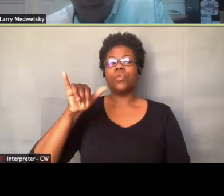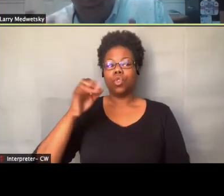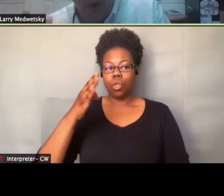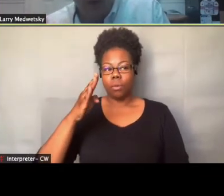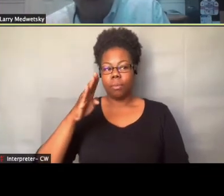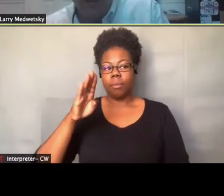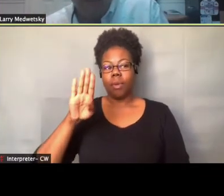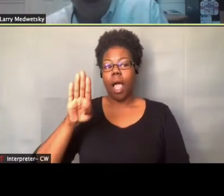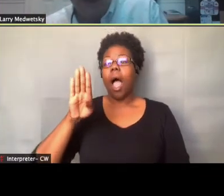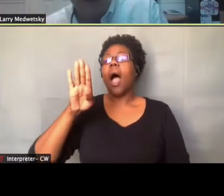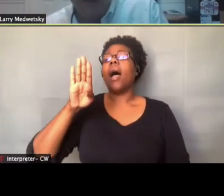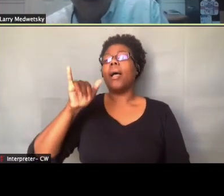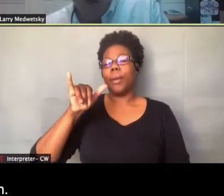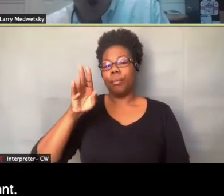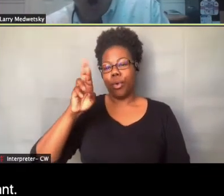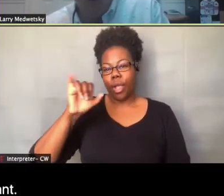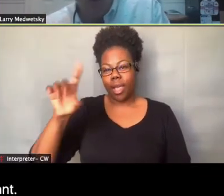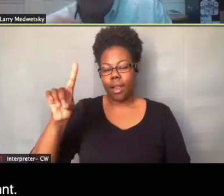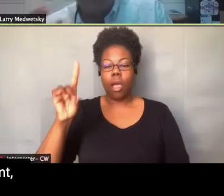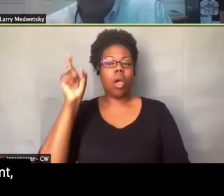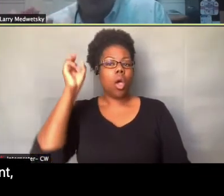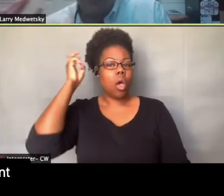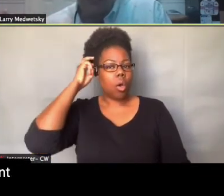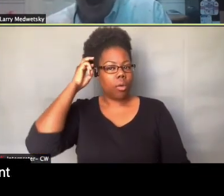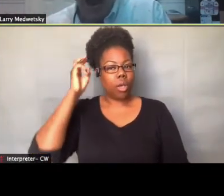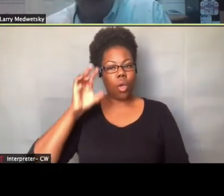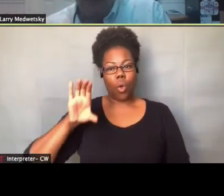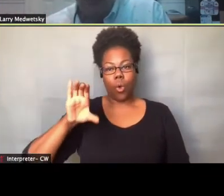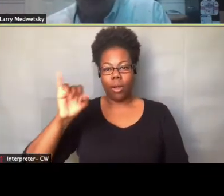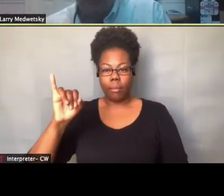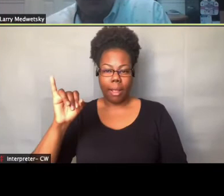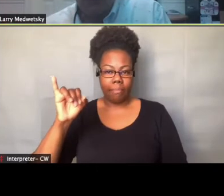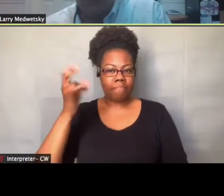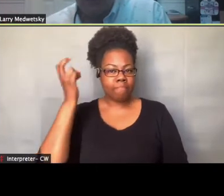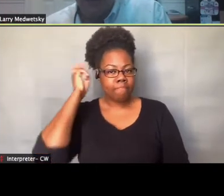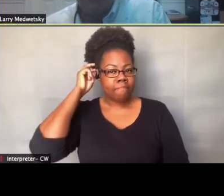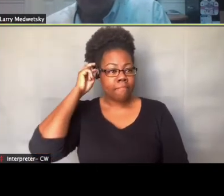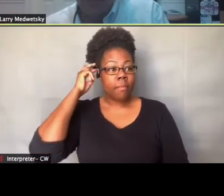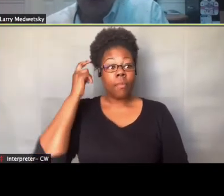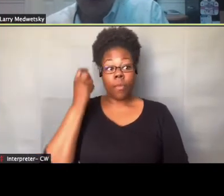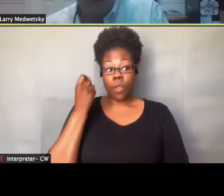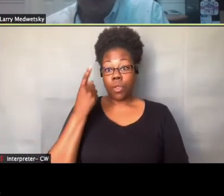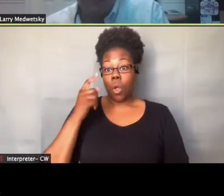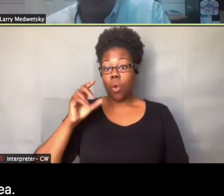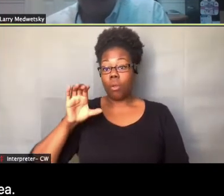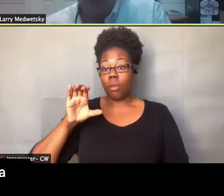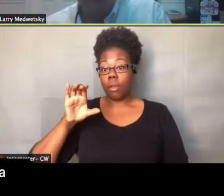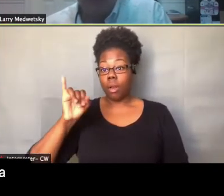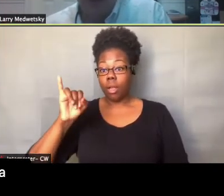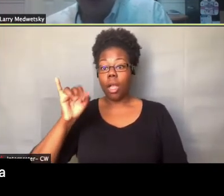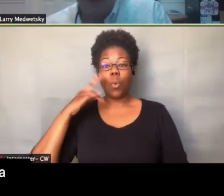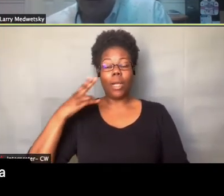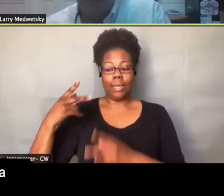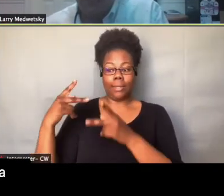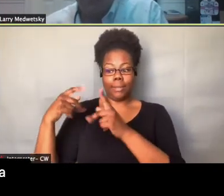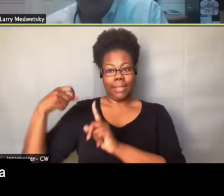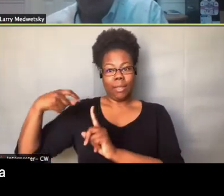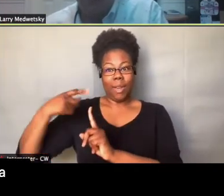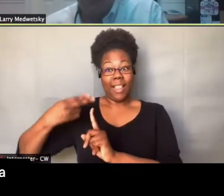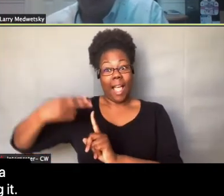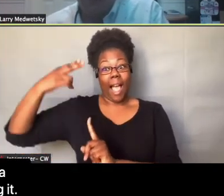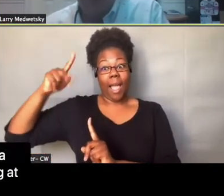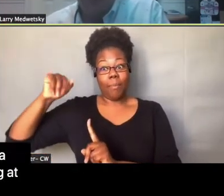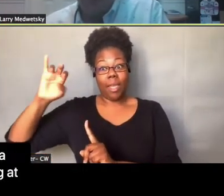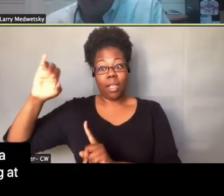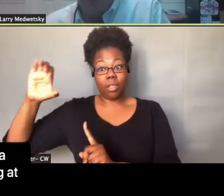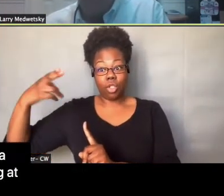are part of the implant are only stimulating the high pitches. That is the area where the individual may not have any hearing at